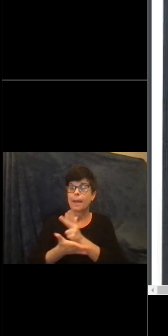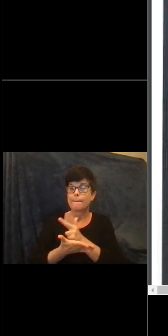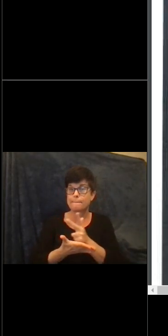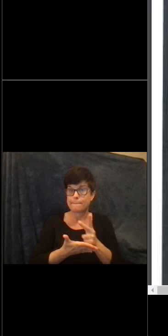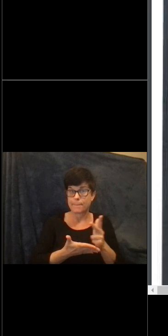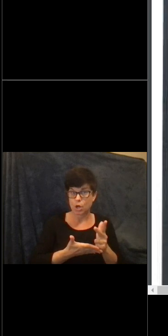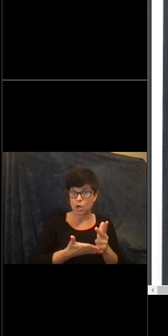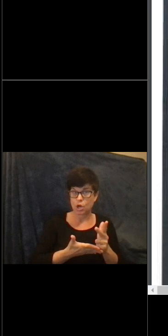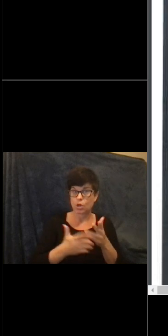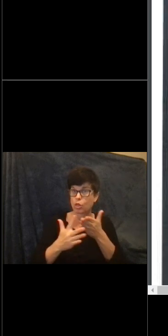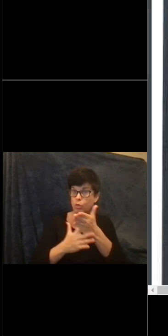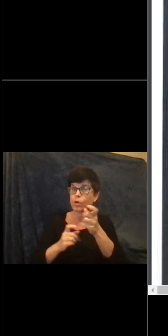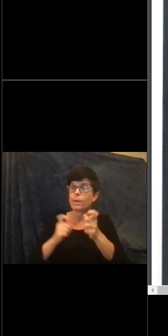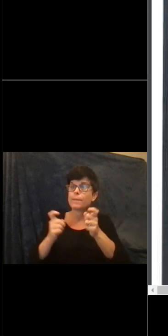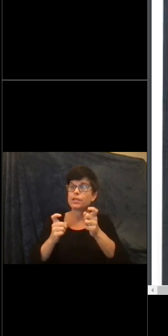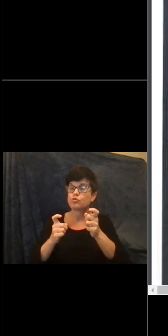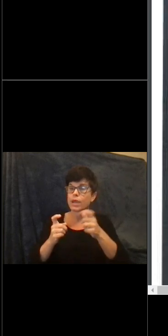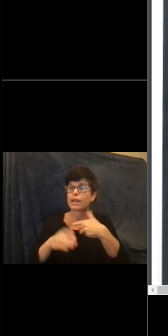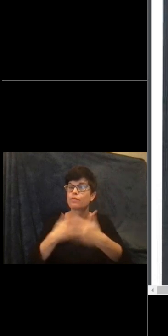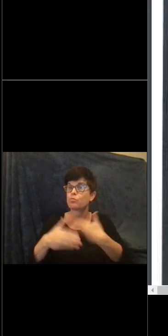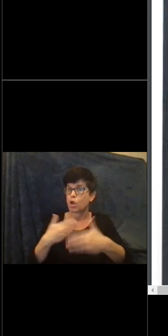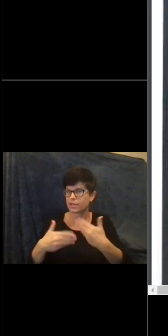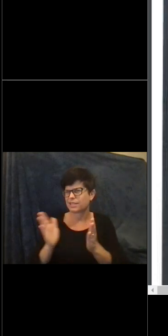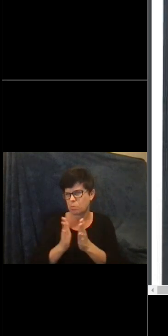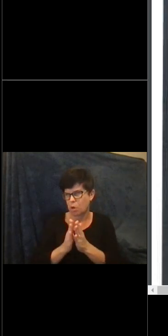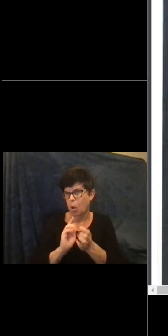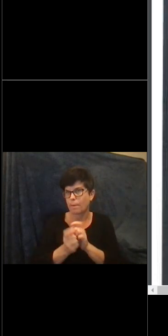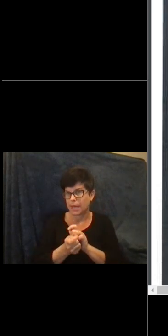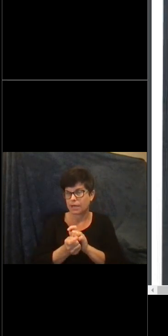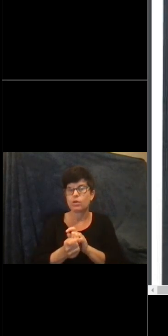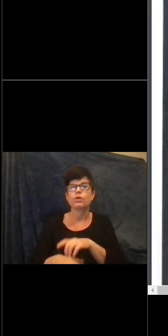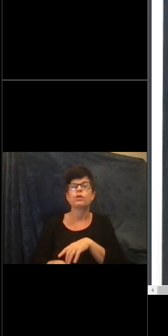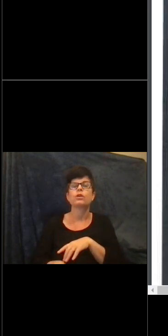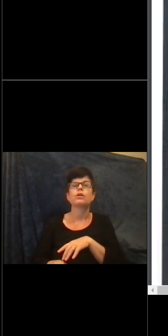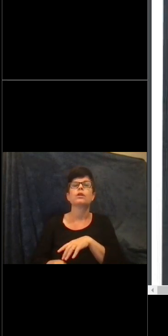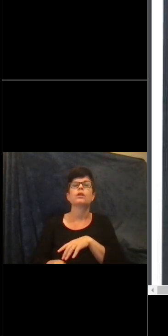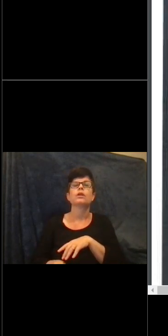an administrative process that we would then have to come back